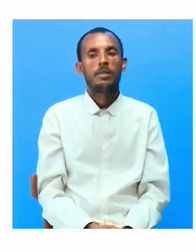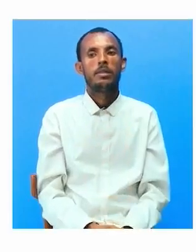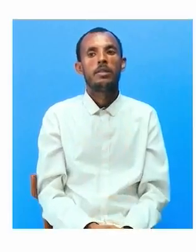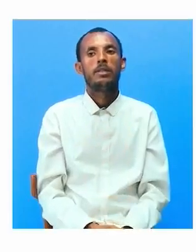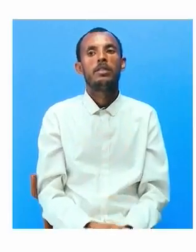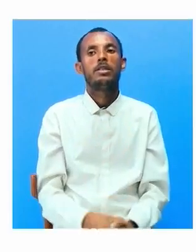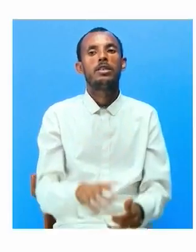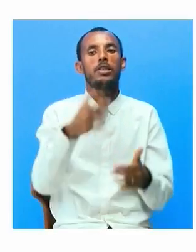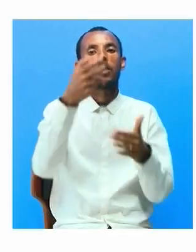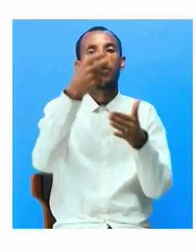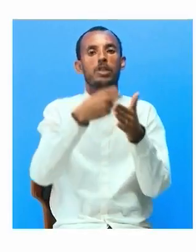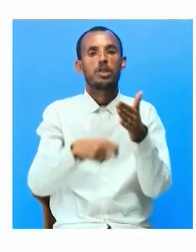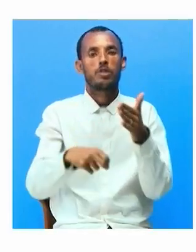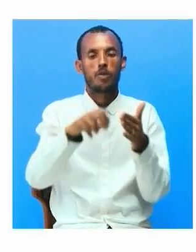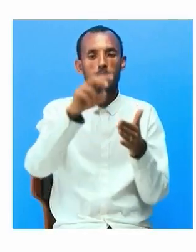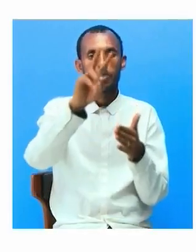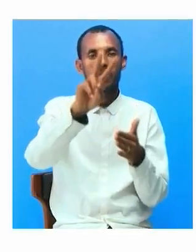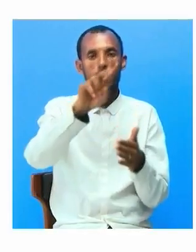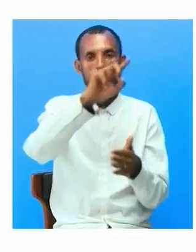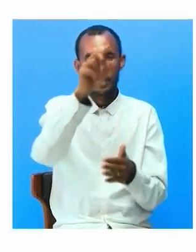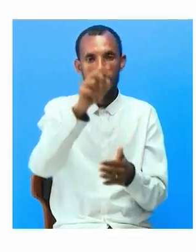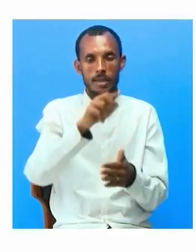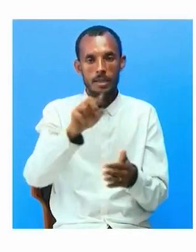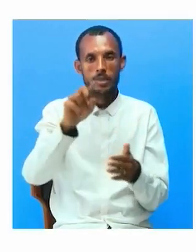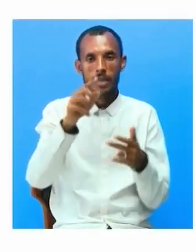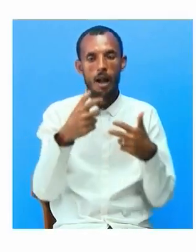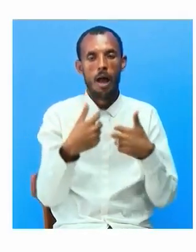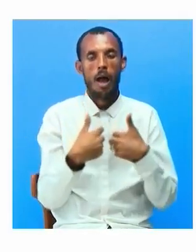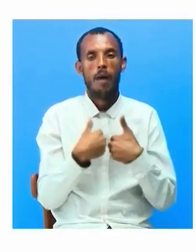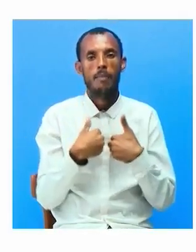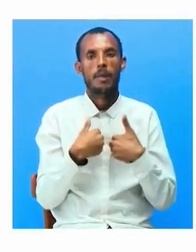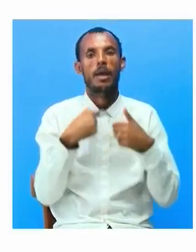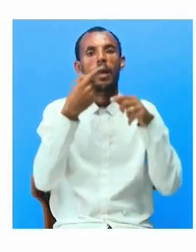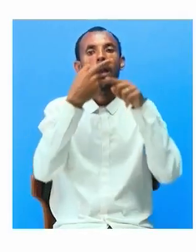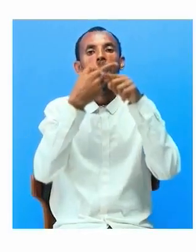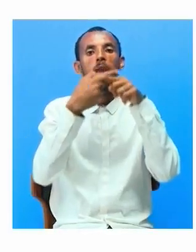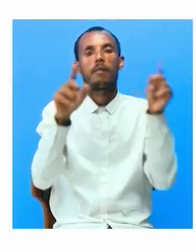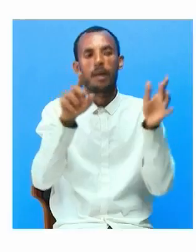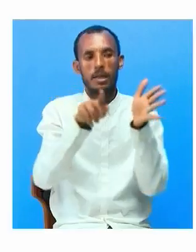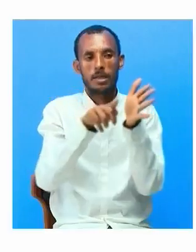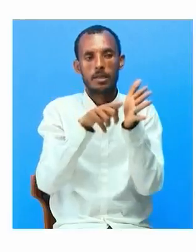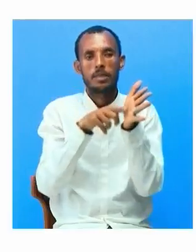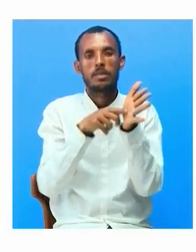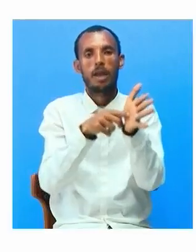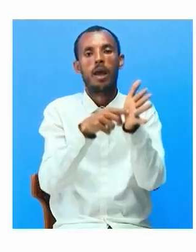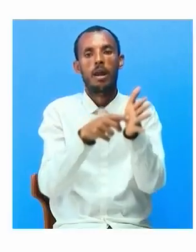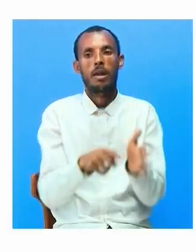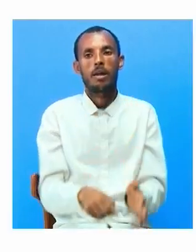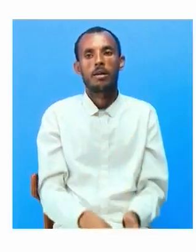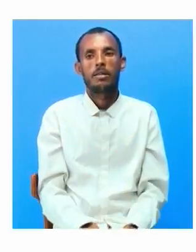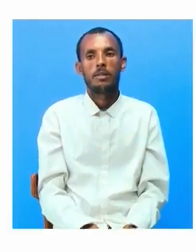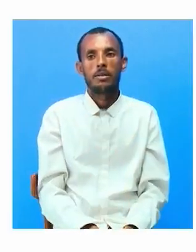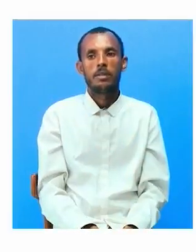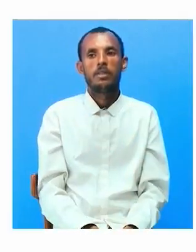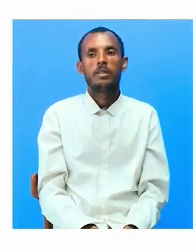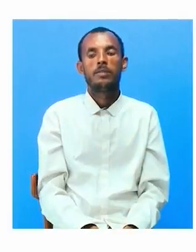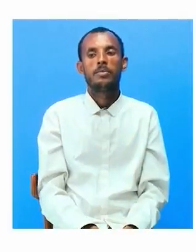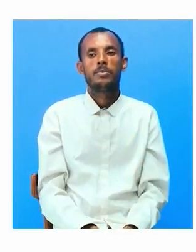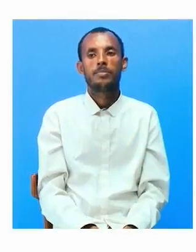The quotient of two integers having different sign. The quotient